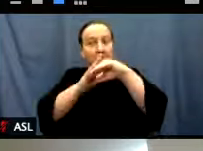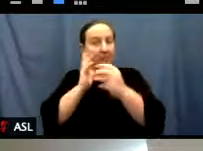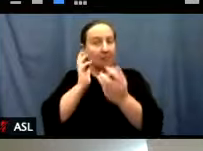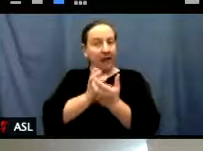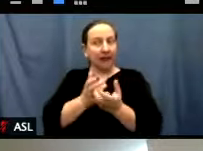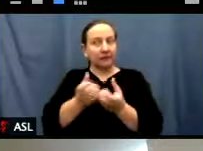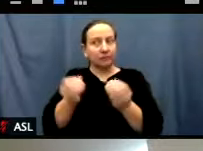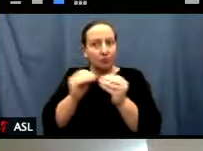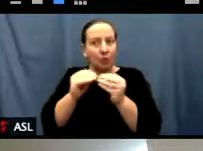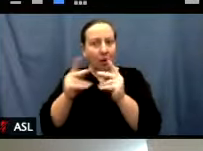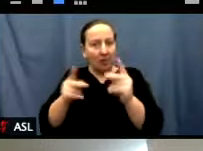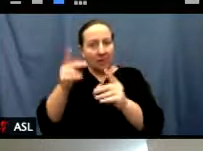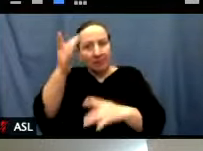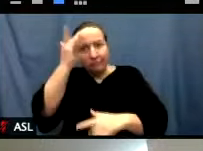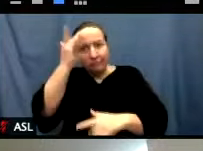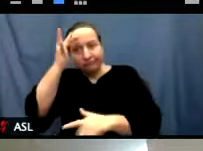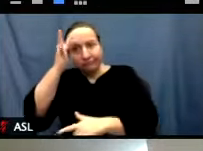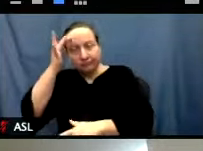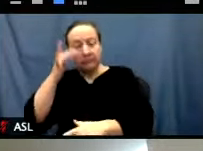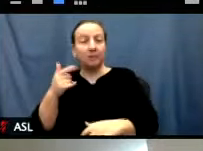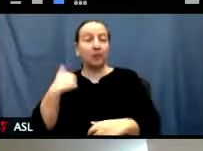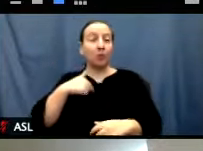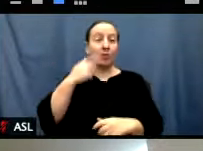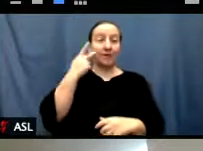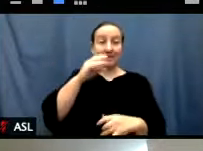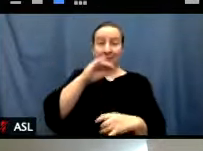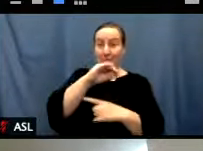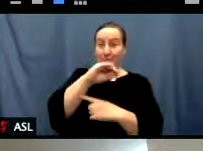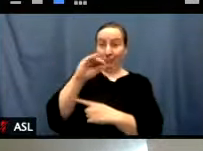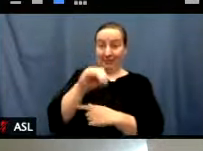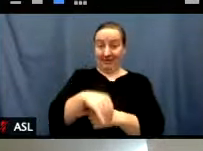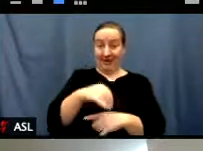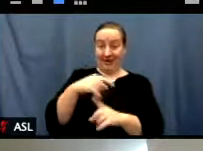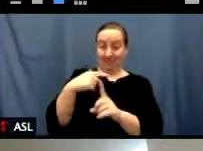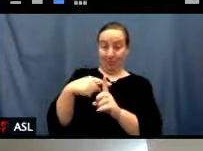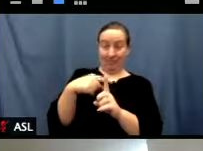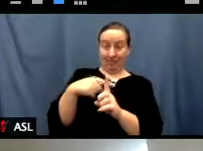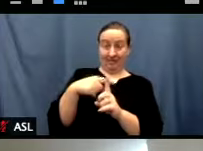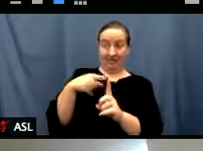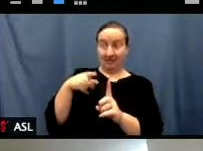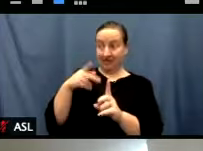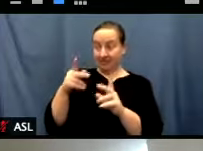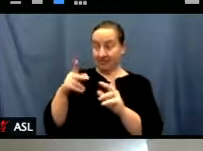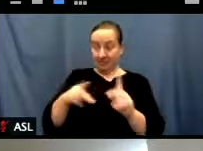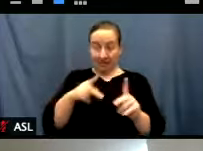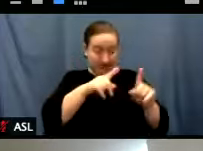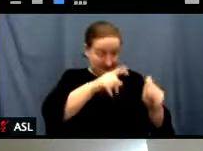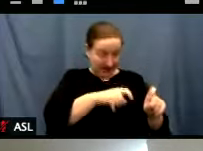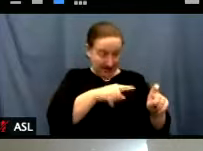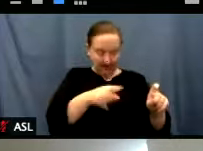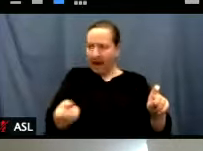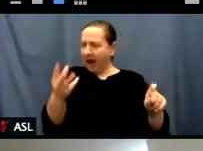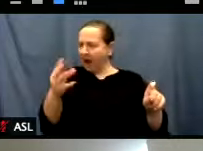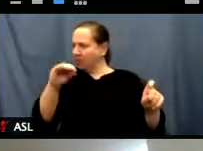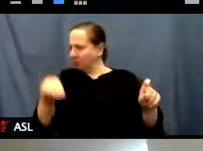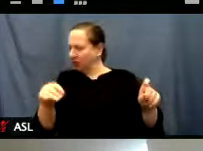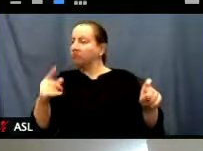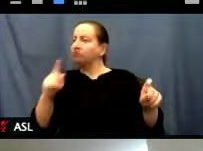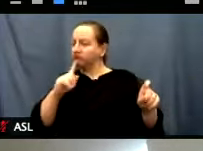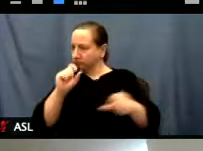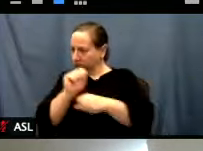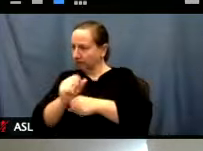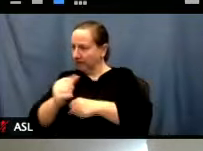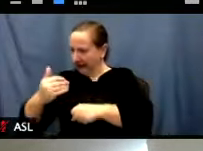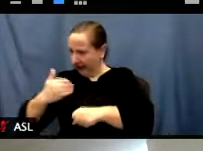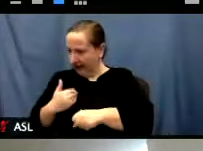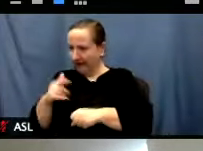occurring. So when we see the percent positivity value increase as we're doing more testing like we are right now, and we